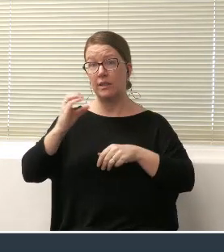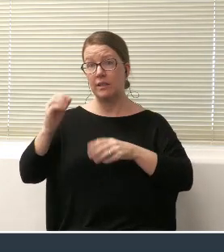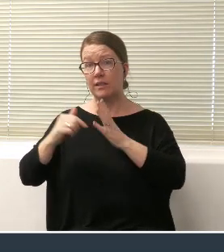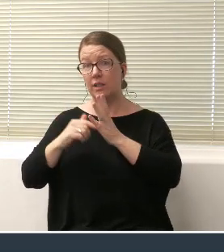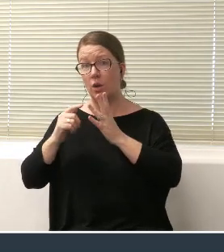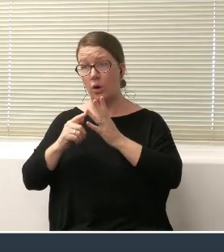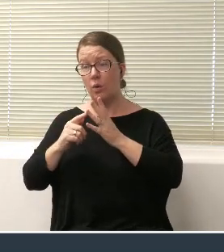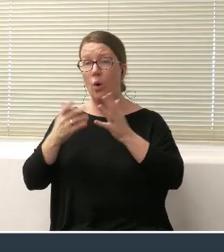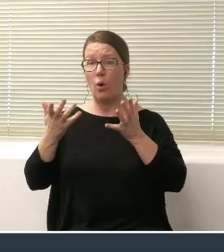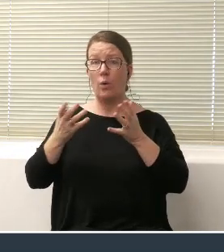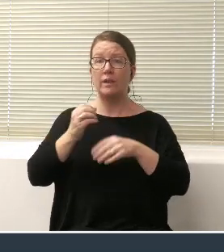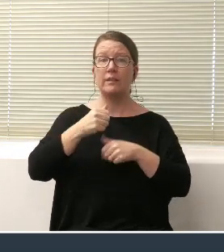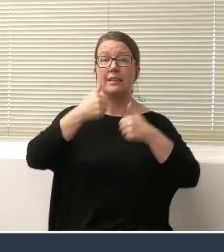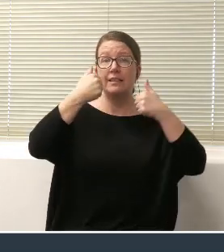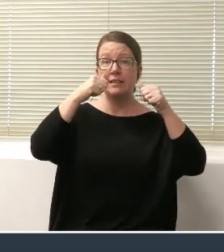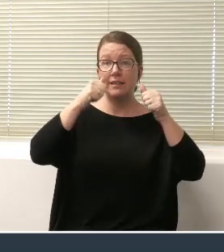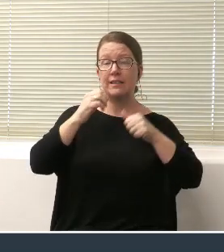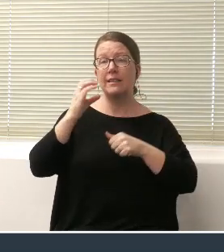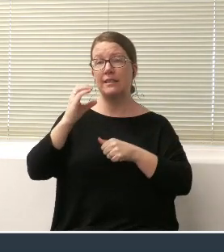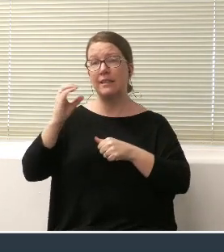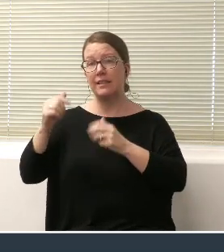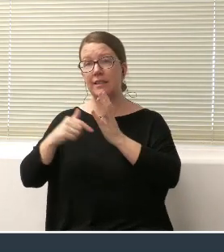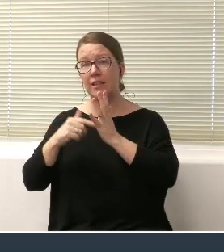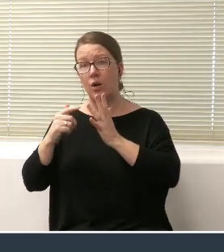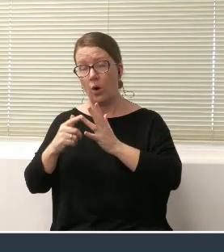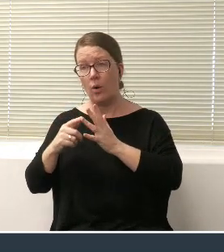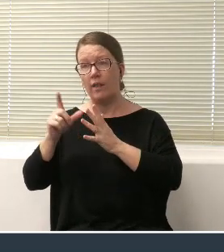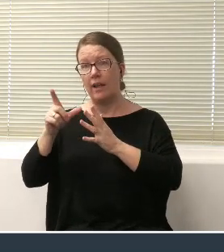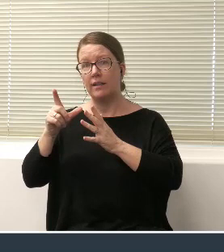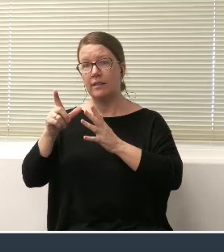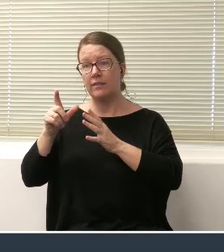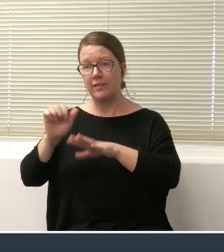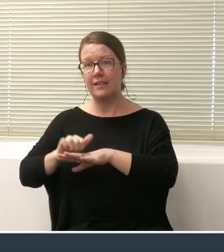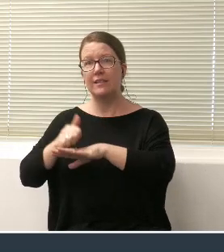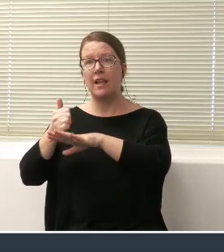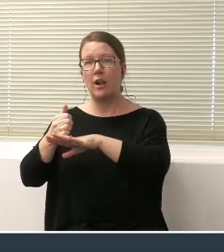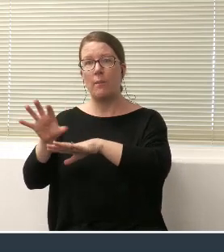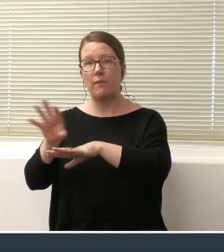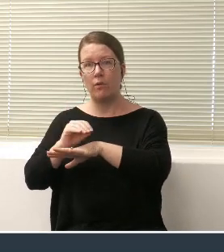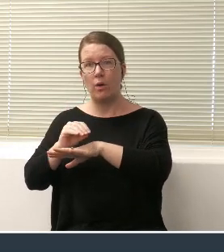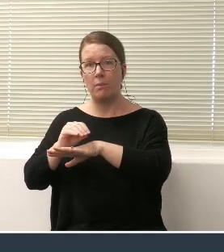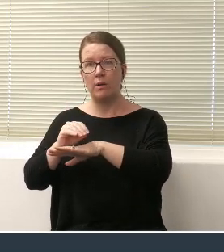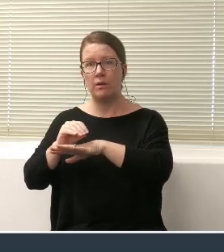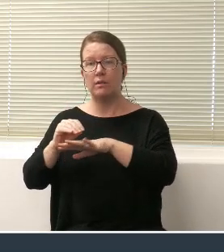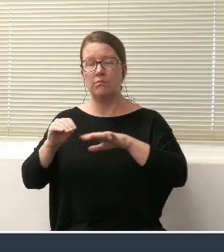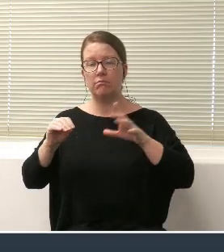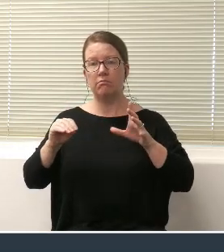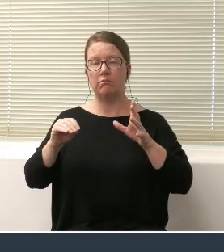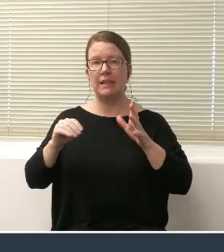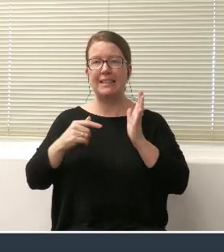CCTO or a successful CCTO that has been formed from a territorial